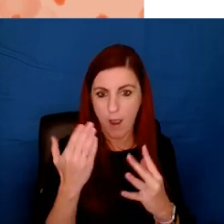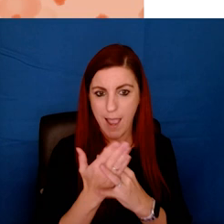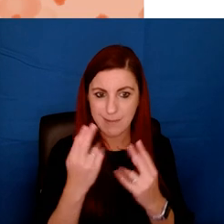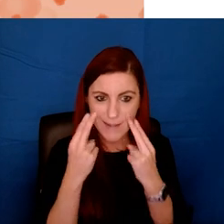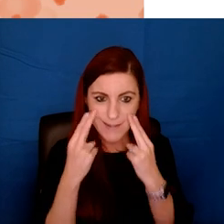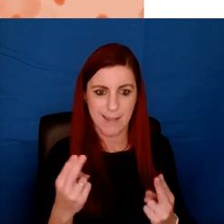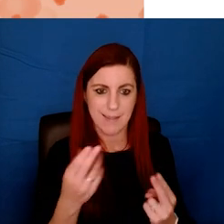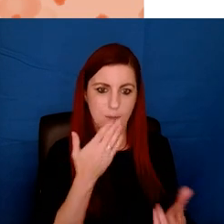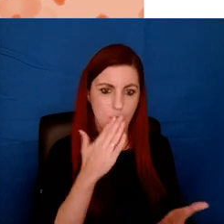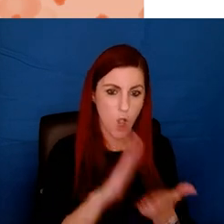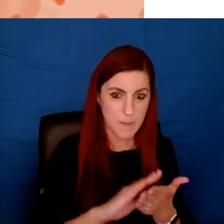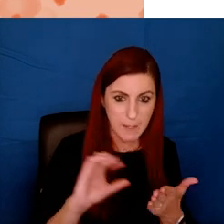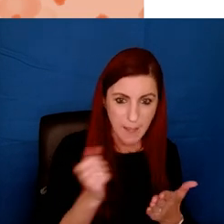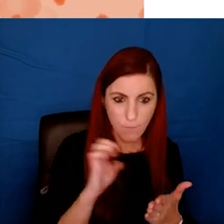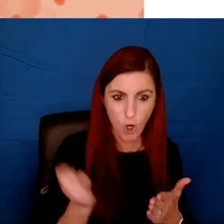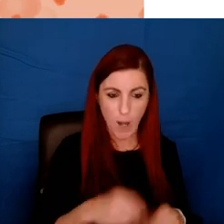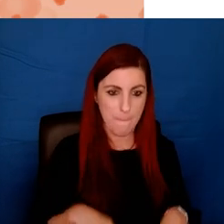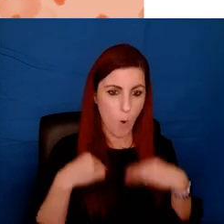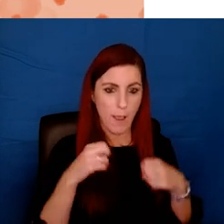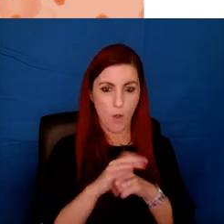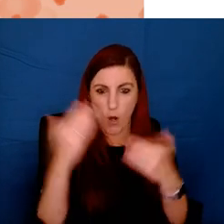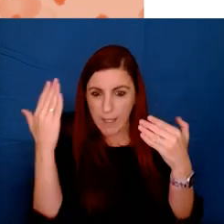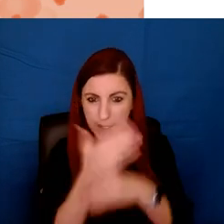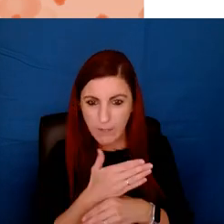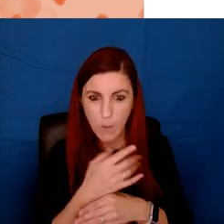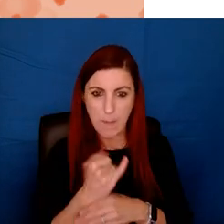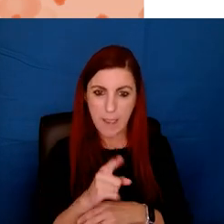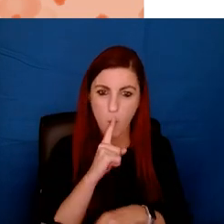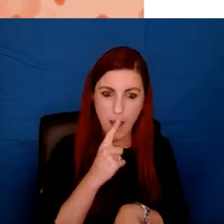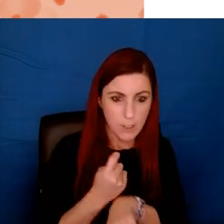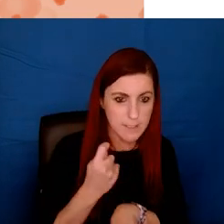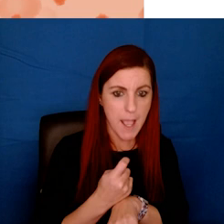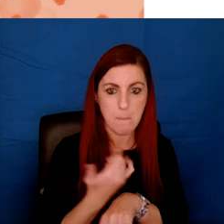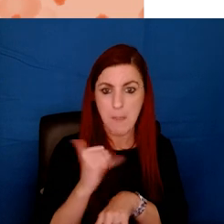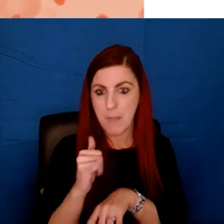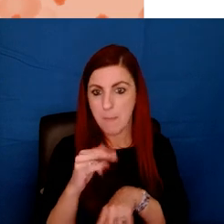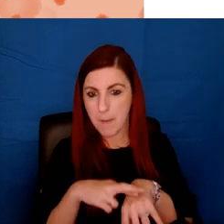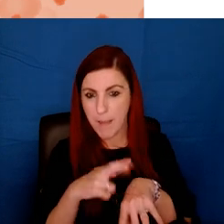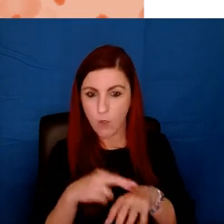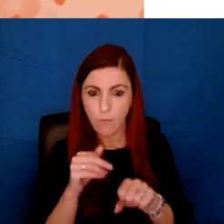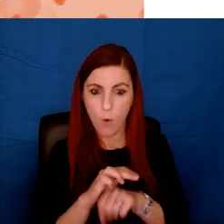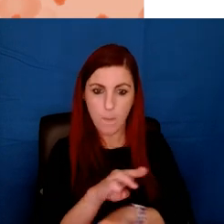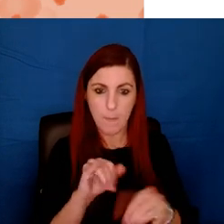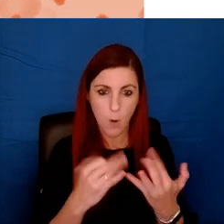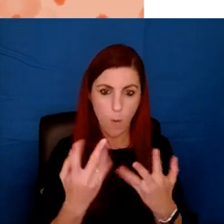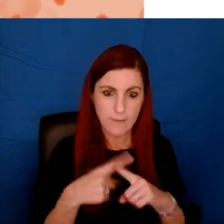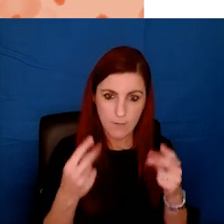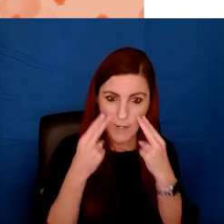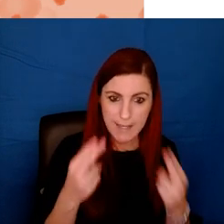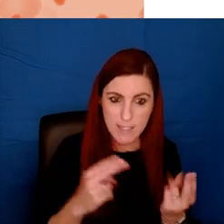can appointments be kept for early morning or the evening when times might be quieter, that it might be more suitable for people with different needs to